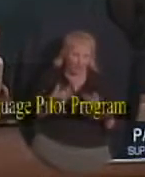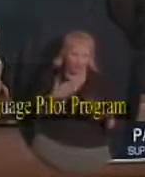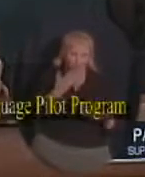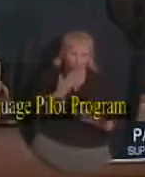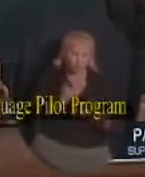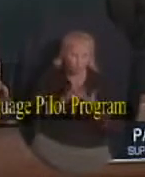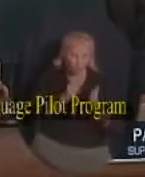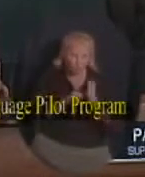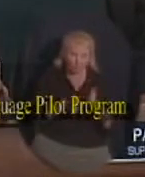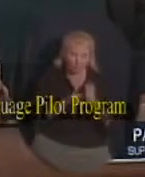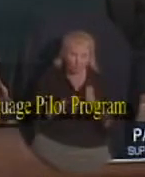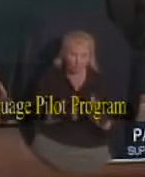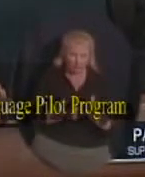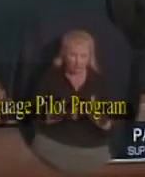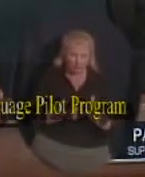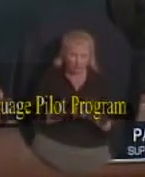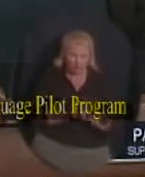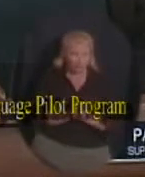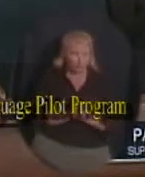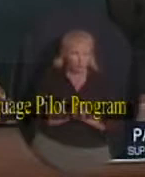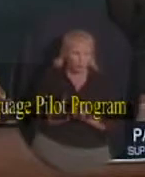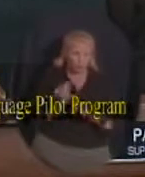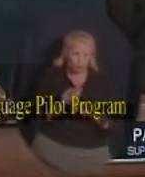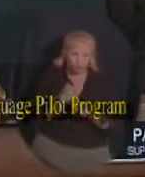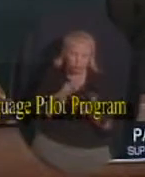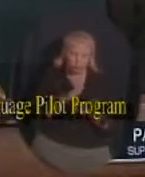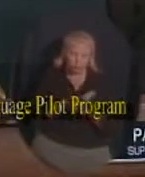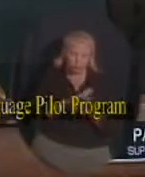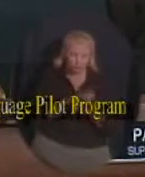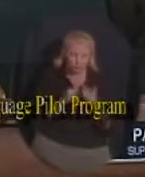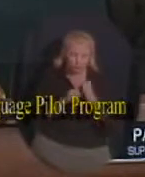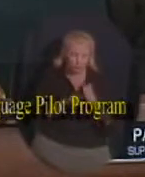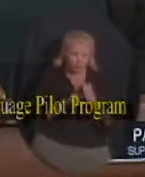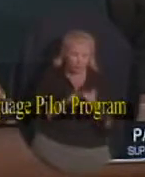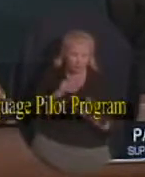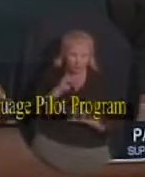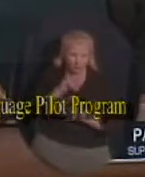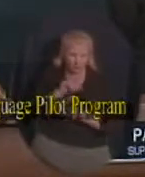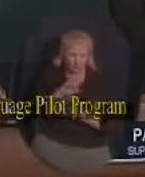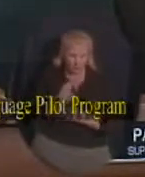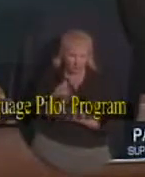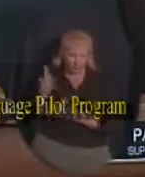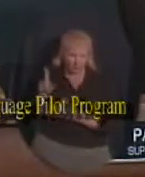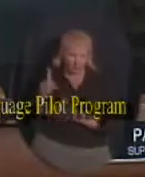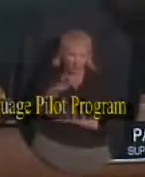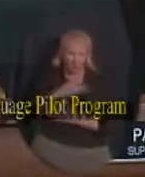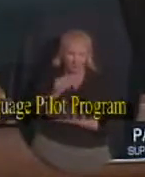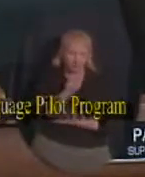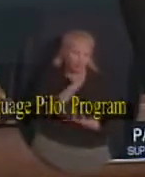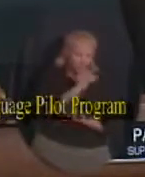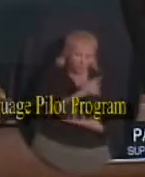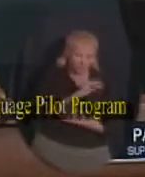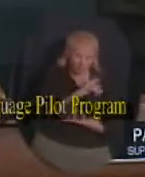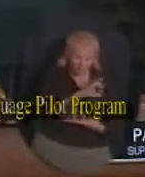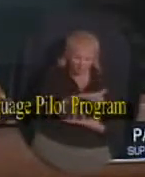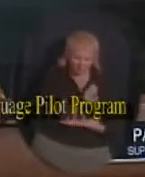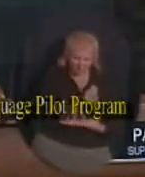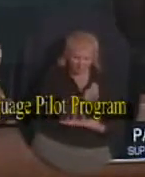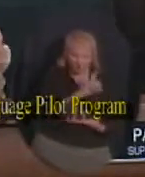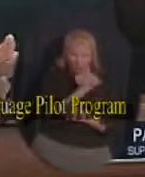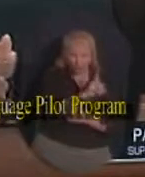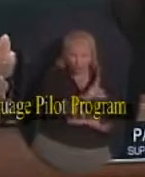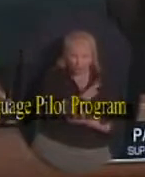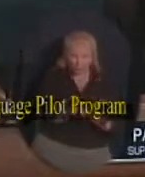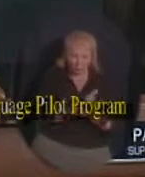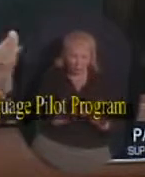not, those that represent both Title I and non-Title I schools, to have enough in the study, both